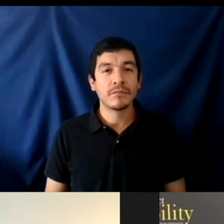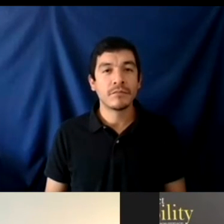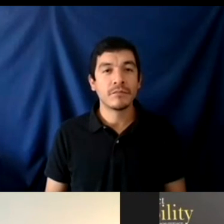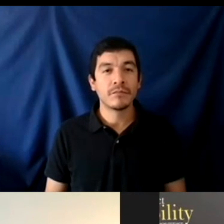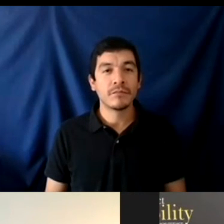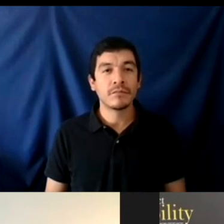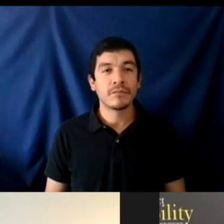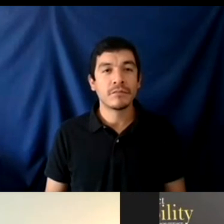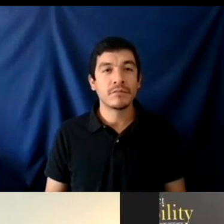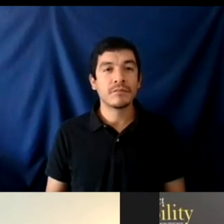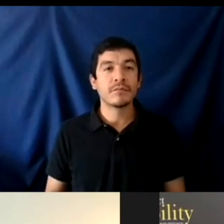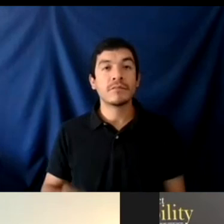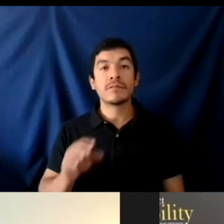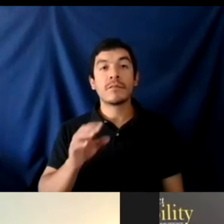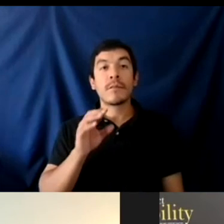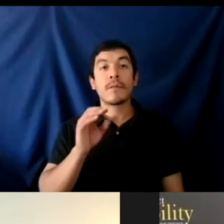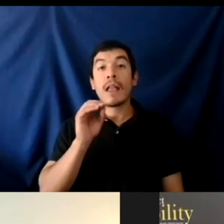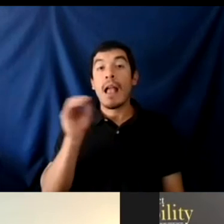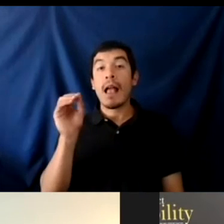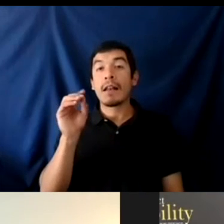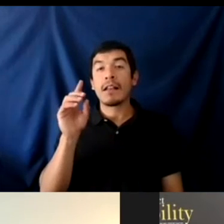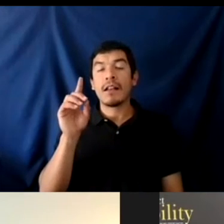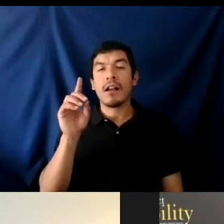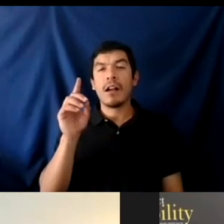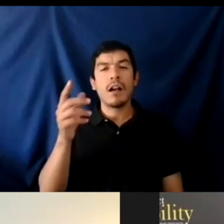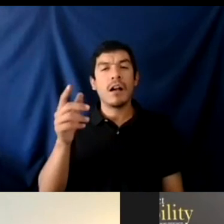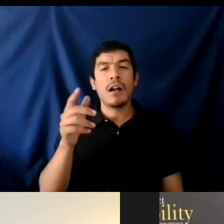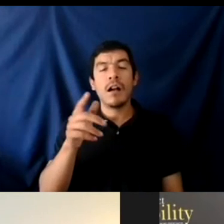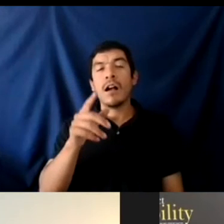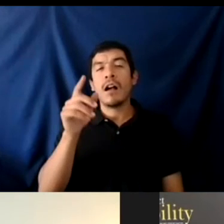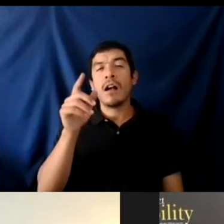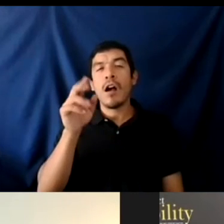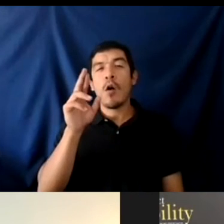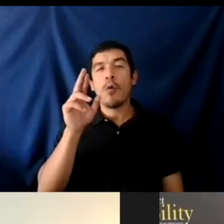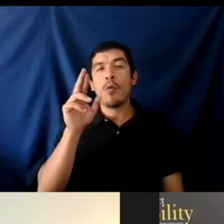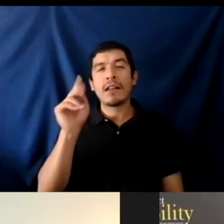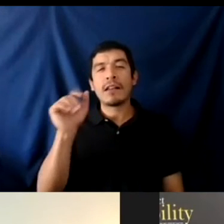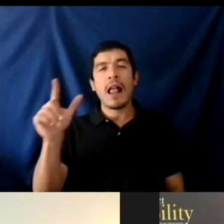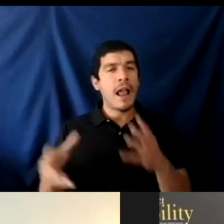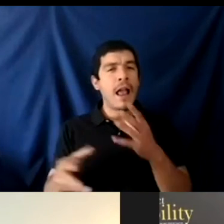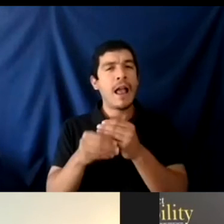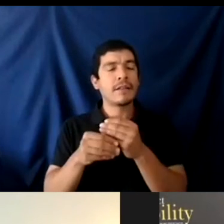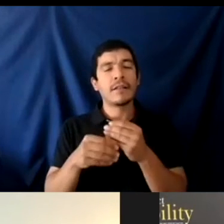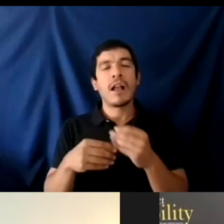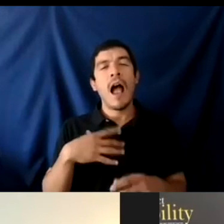I'd also like to add on a little bit to that. And, I've worked in many different places. And